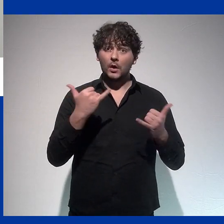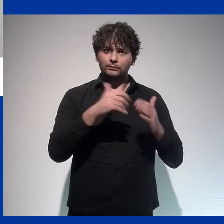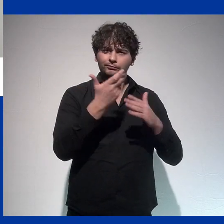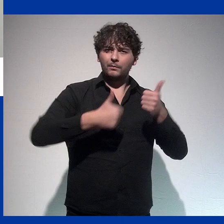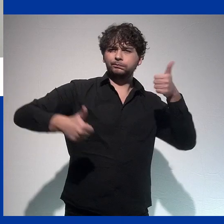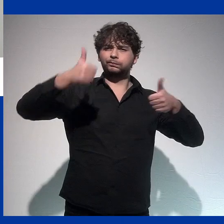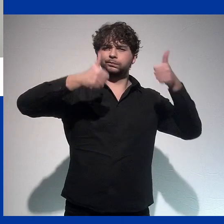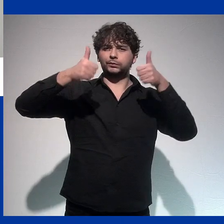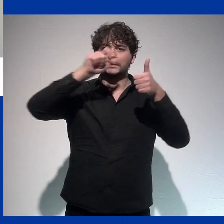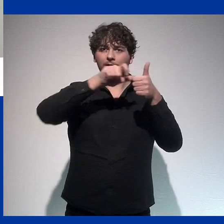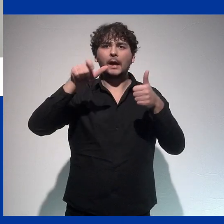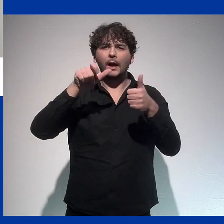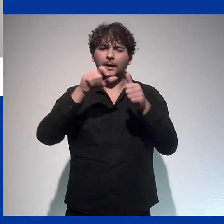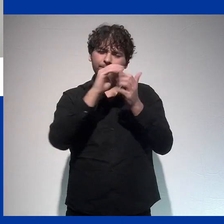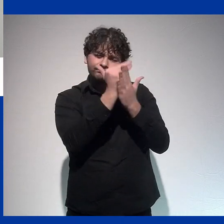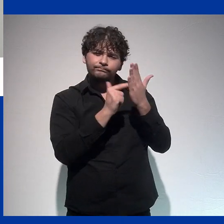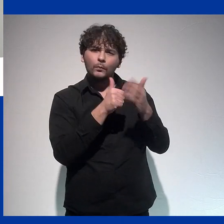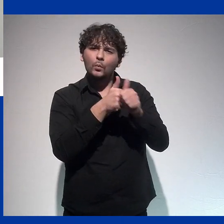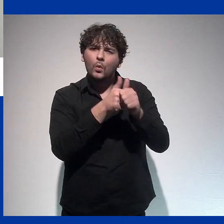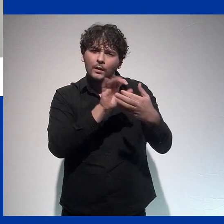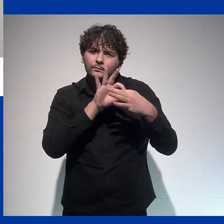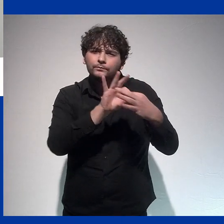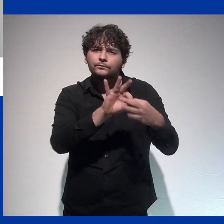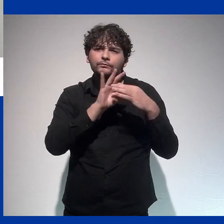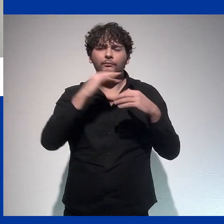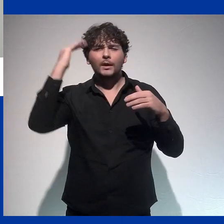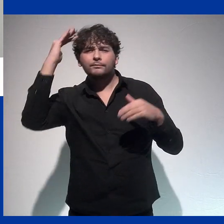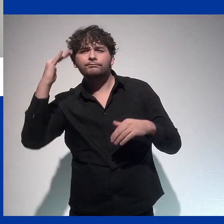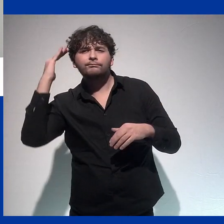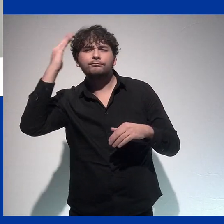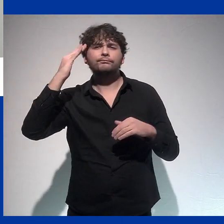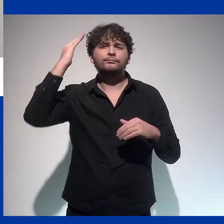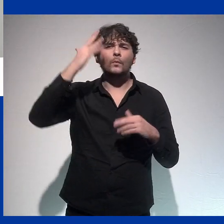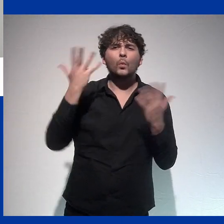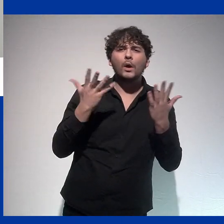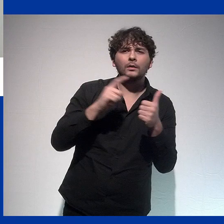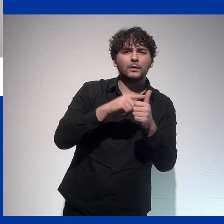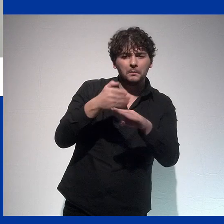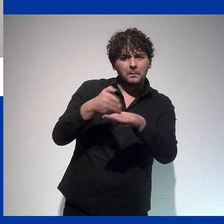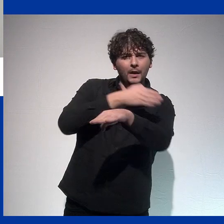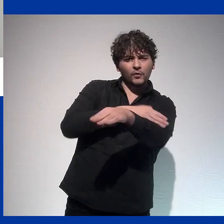at national level will lead to implementation of ideas and will contribute